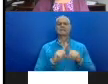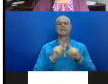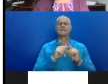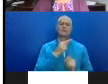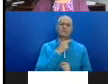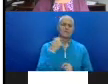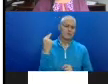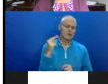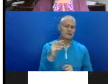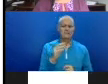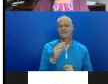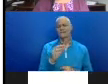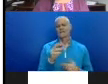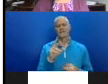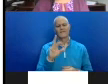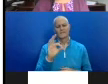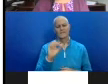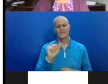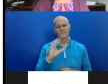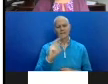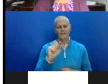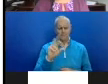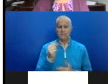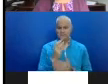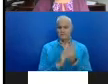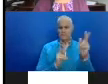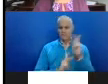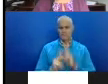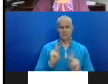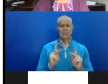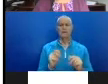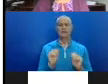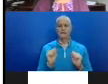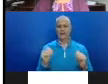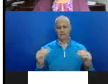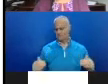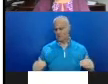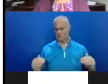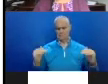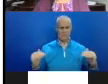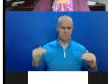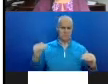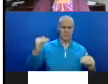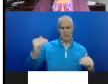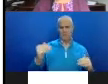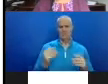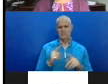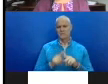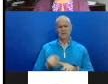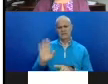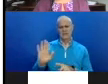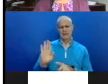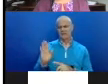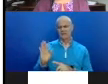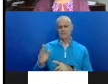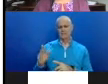And so when there is, so some people, again, could move through the phases quite quickly, depending on where they're coming in